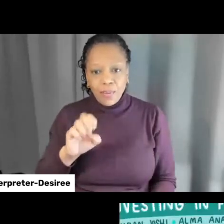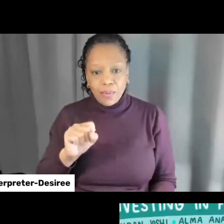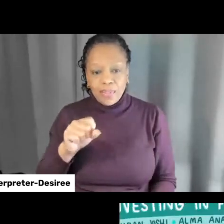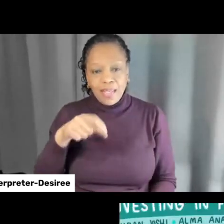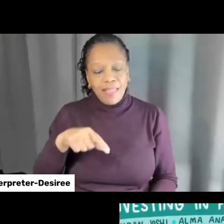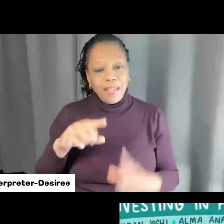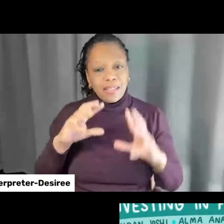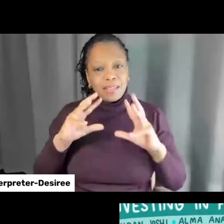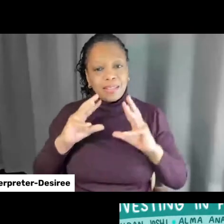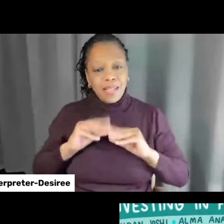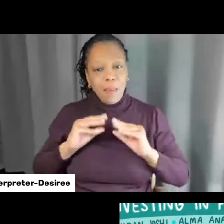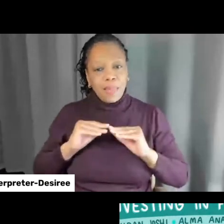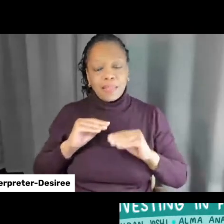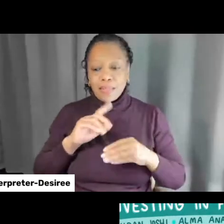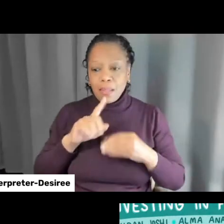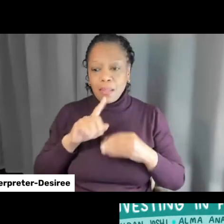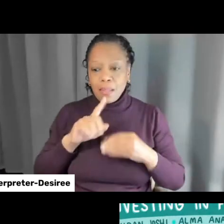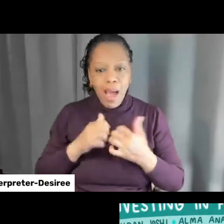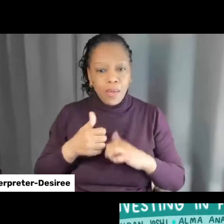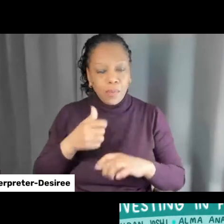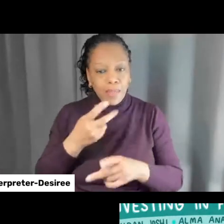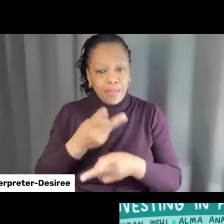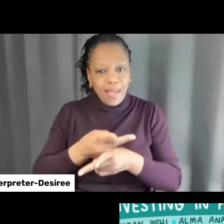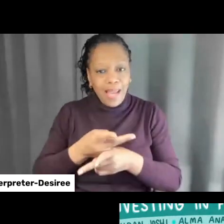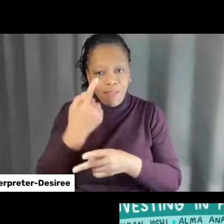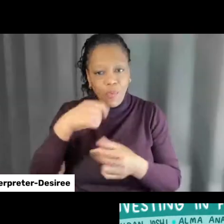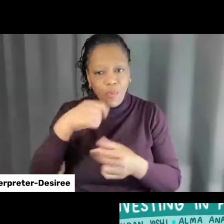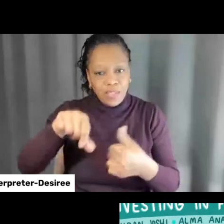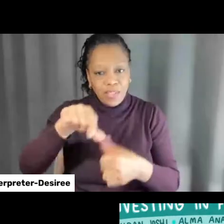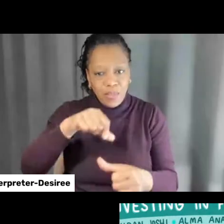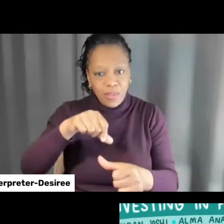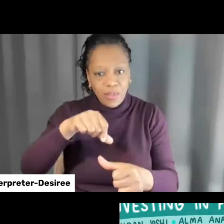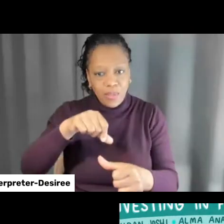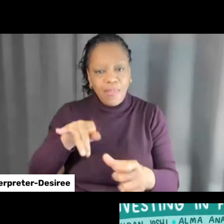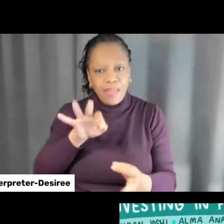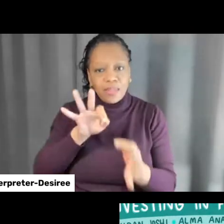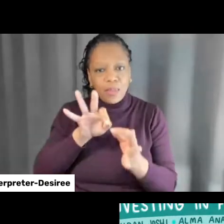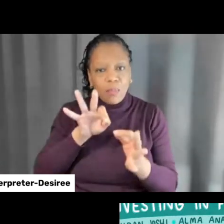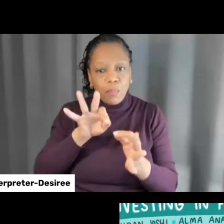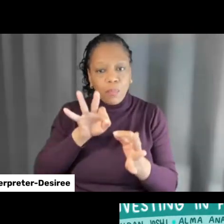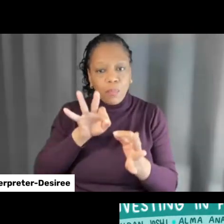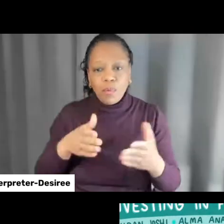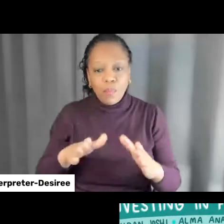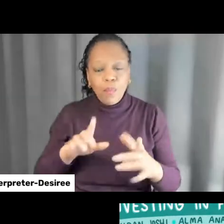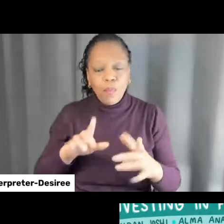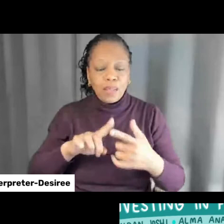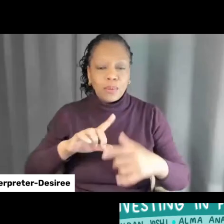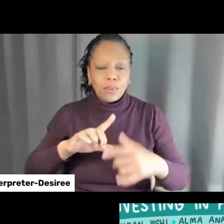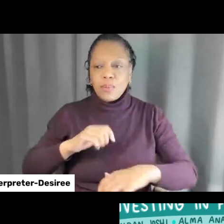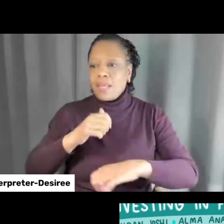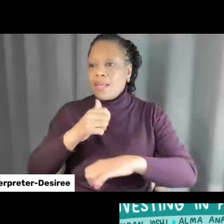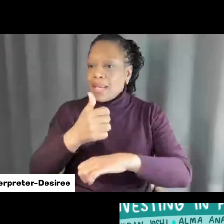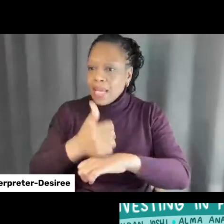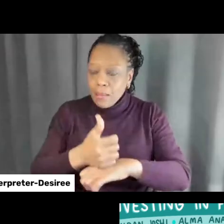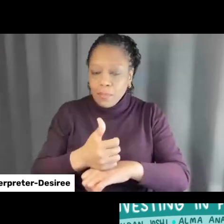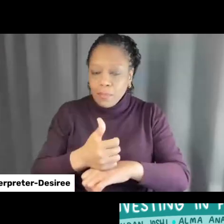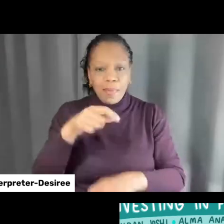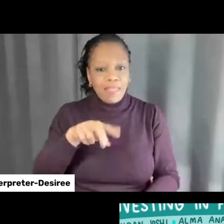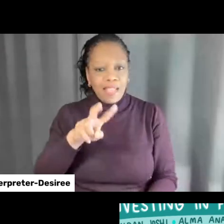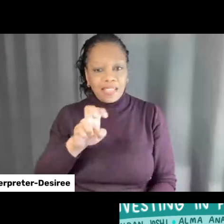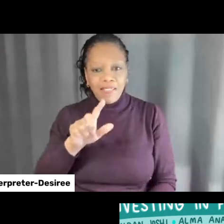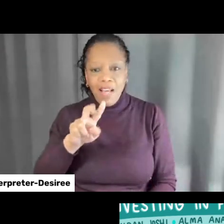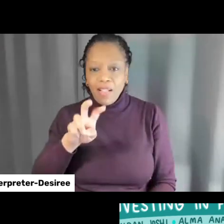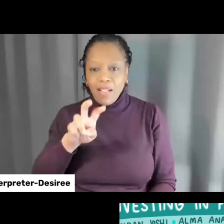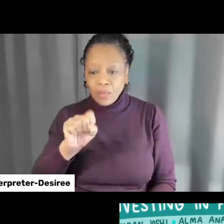I think that that's a perfect way of implementing and looking at these values that we've already agreed as a board